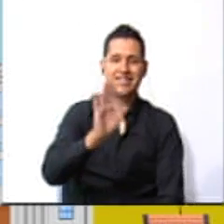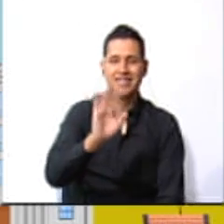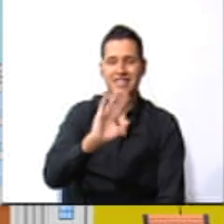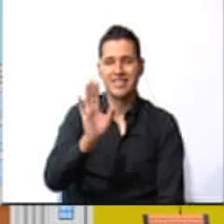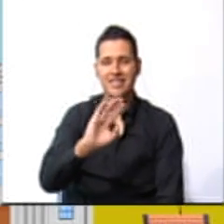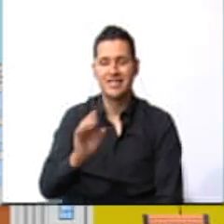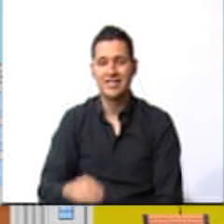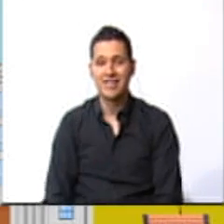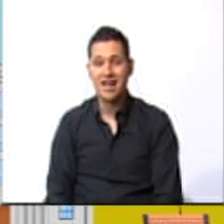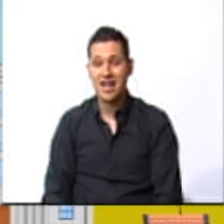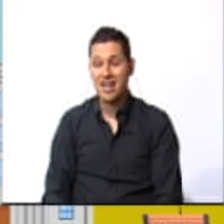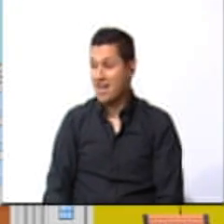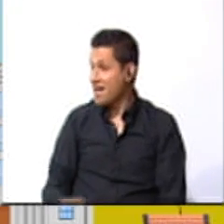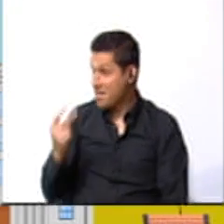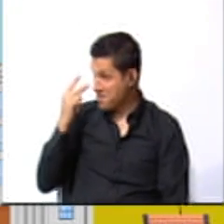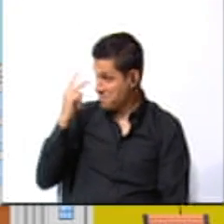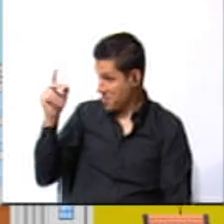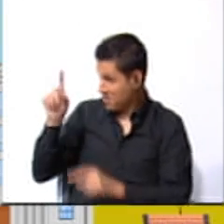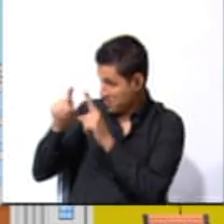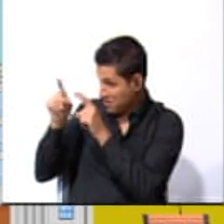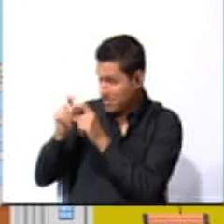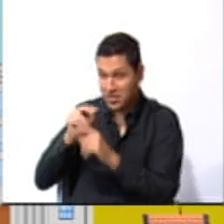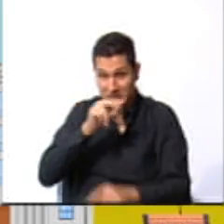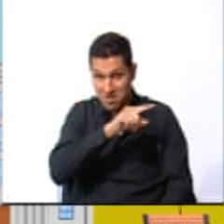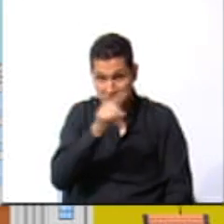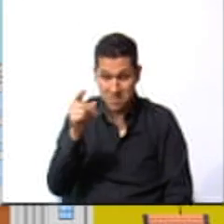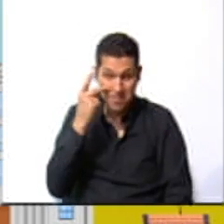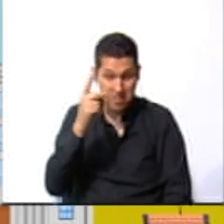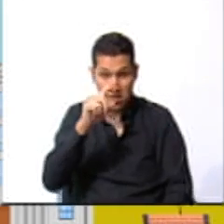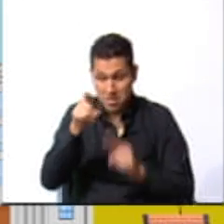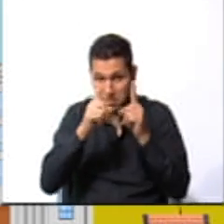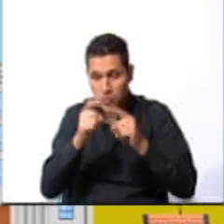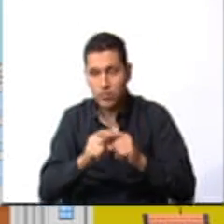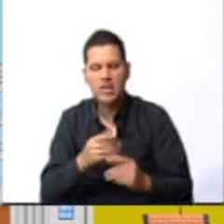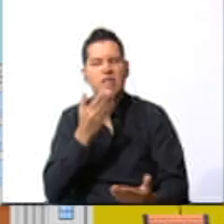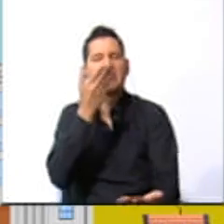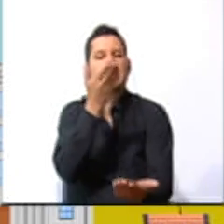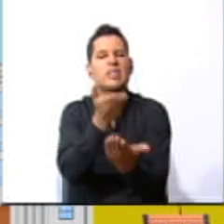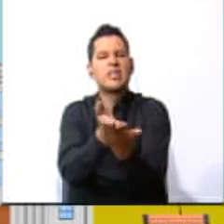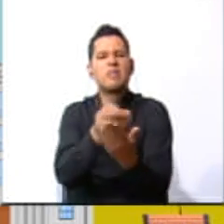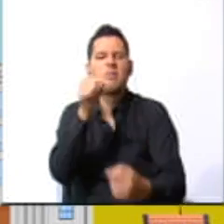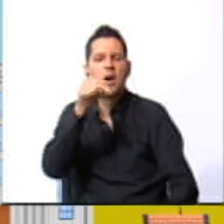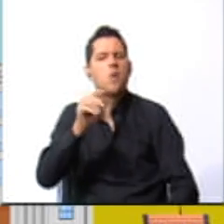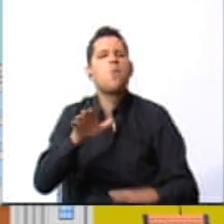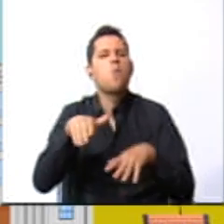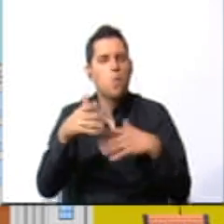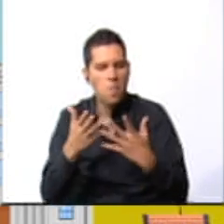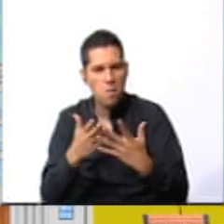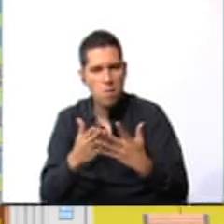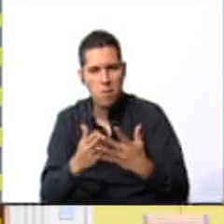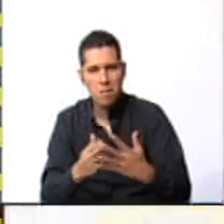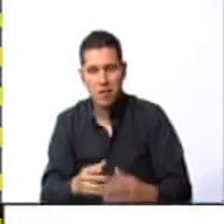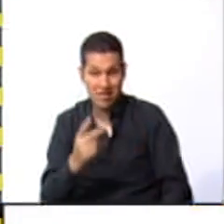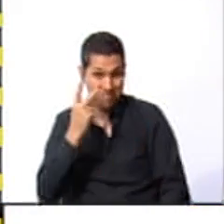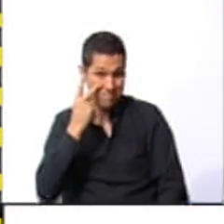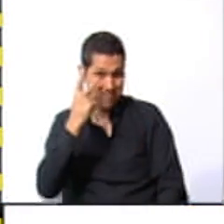Goodbye! Did you listen to the question, how do I get to? Let's see the presentation to remember.